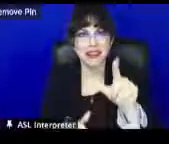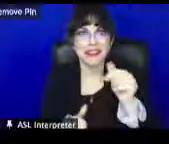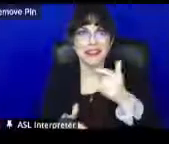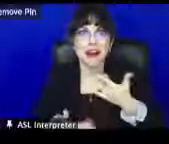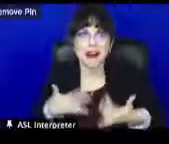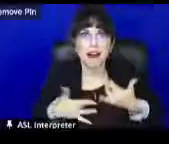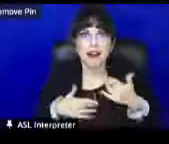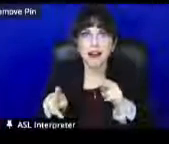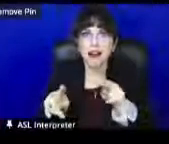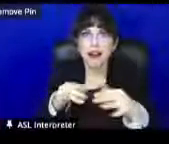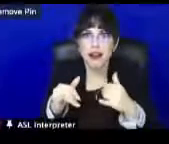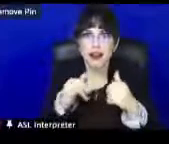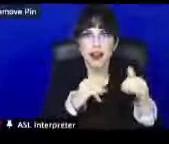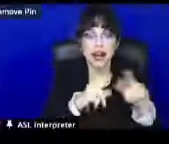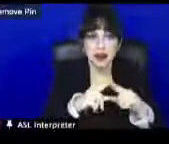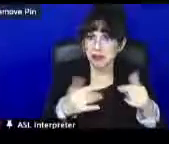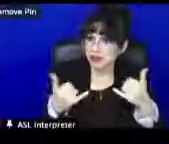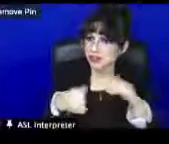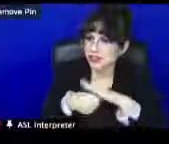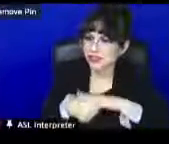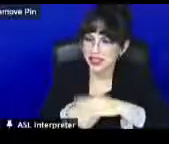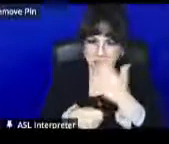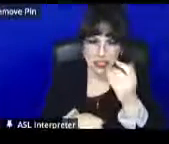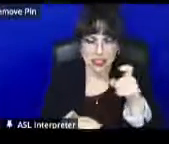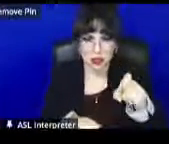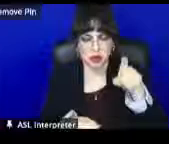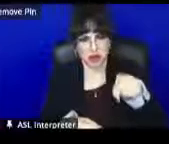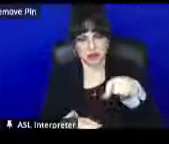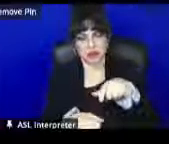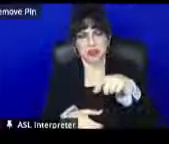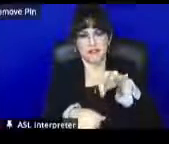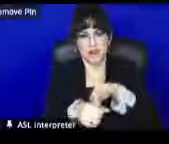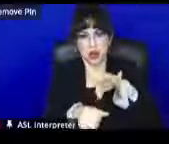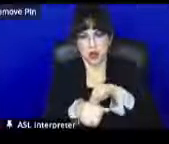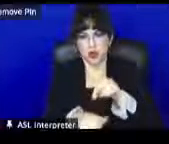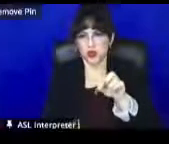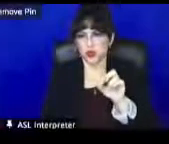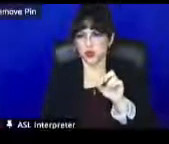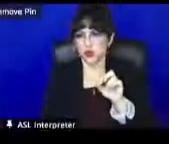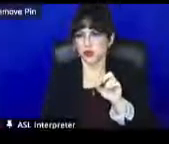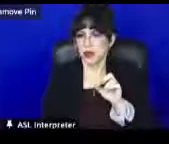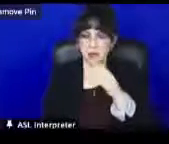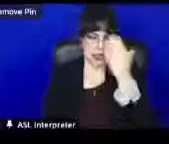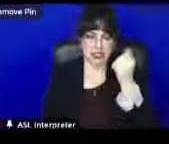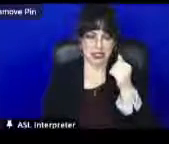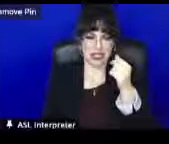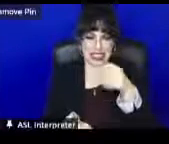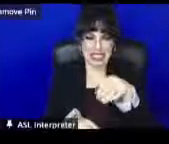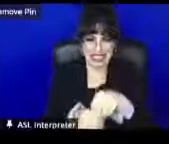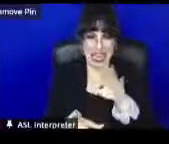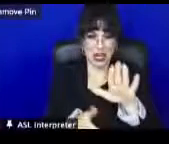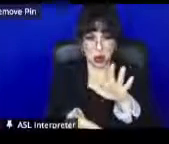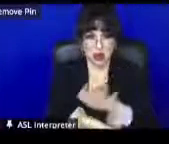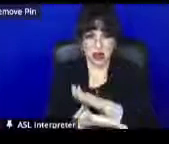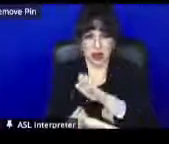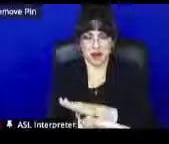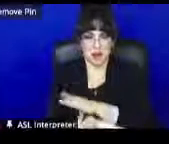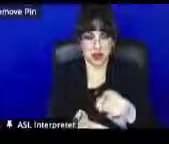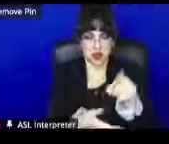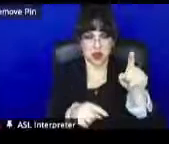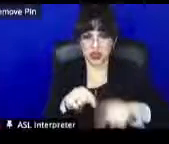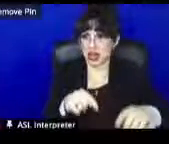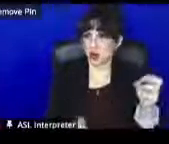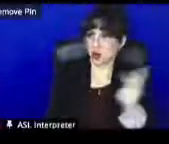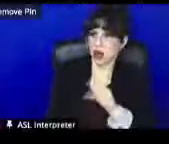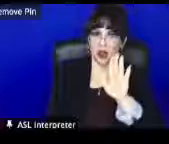very stressful because you have to vote or you can't go. It's in your documents, so you can't go back into your country